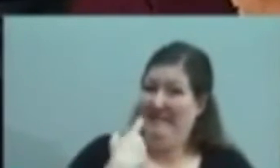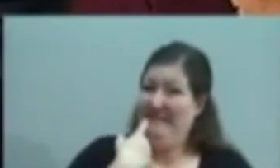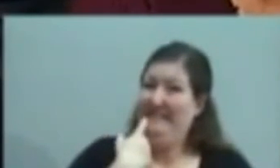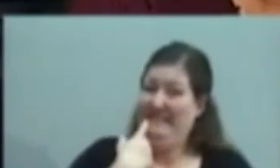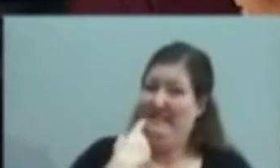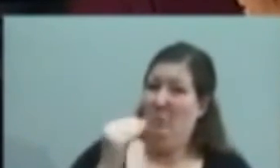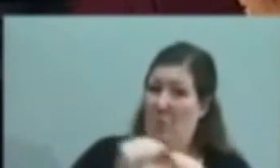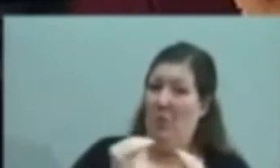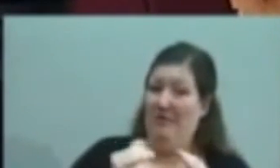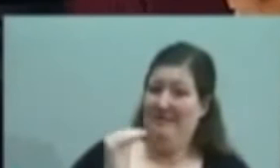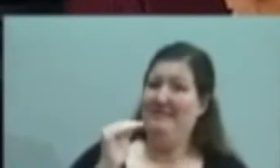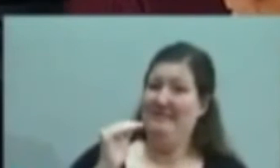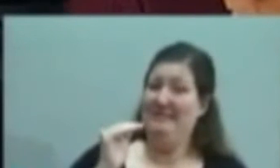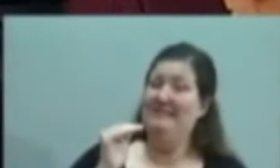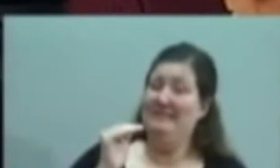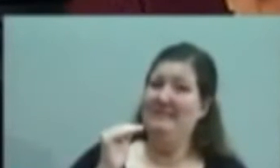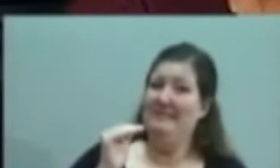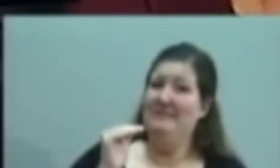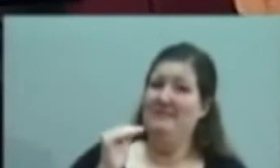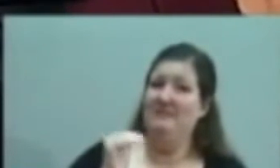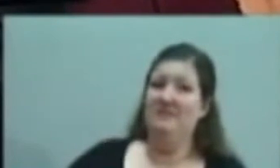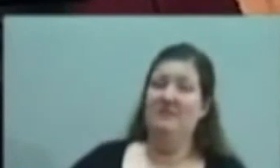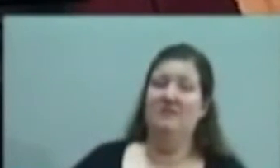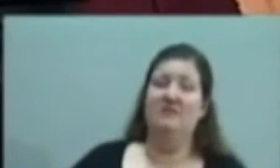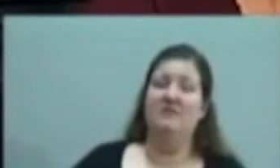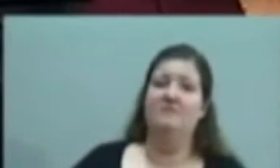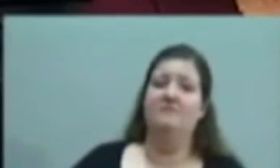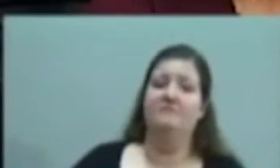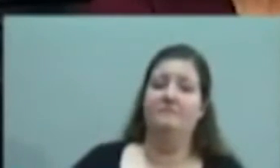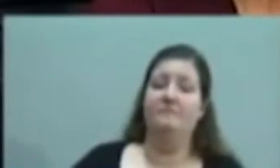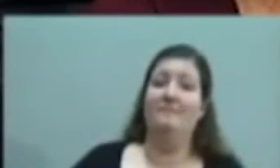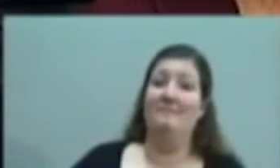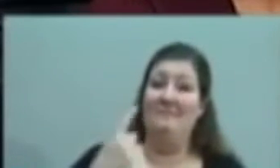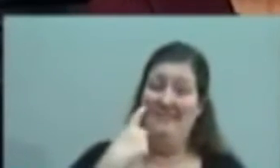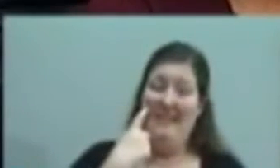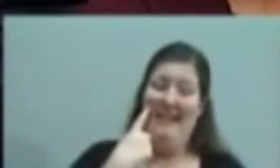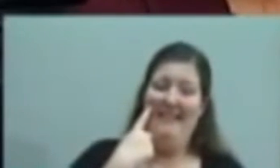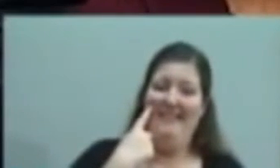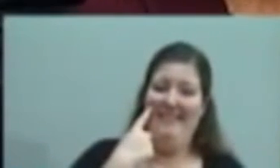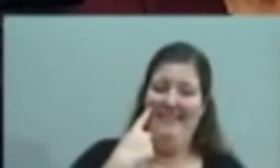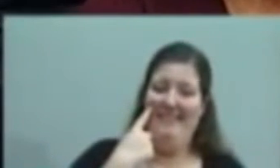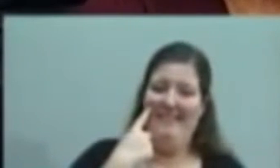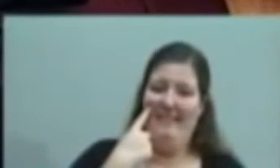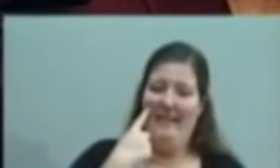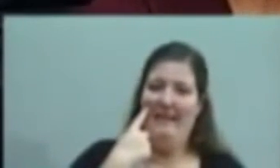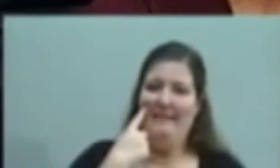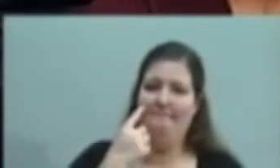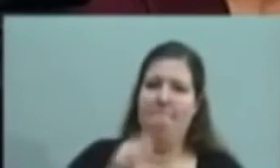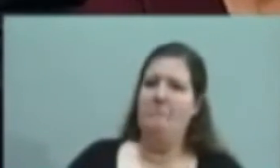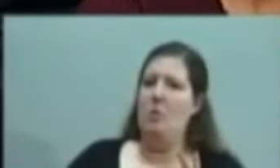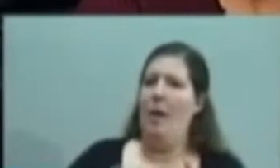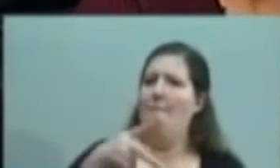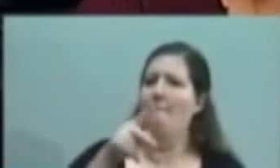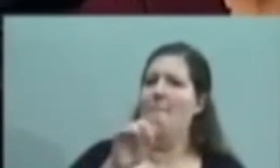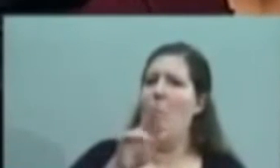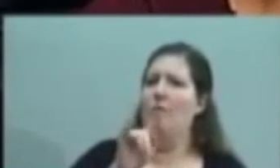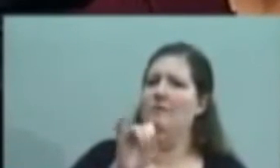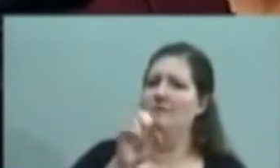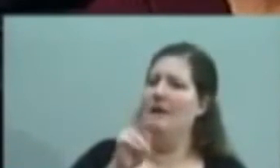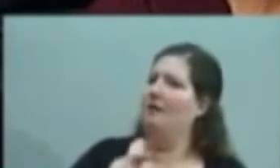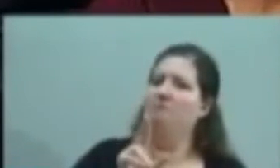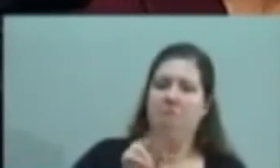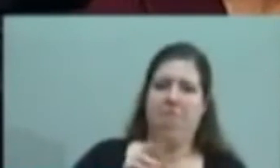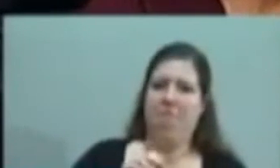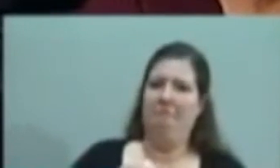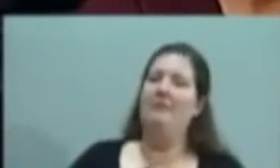widening. And so I think this isn't like a partisan issue at all. I think it's just an issue that affects our